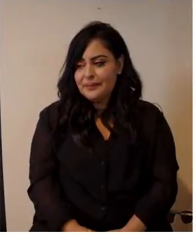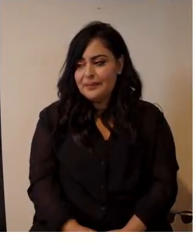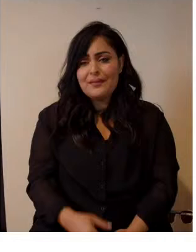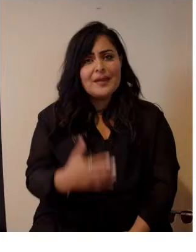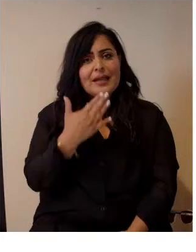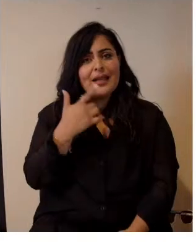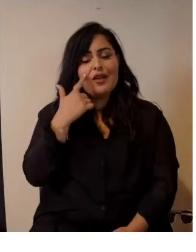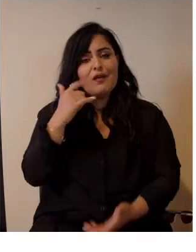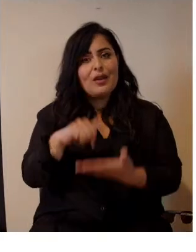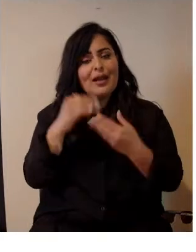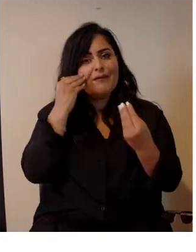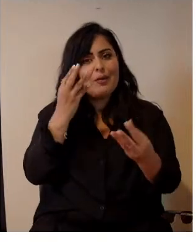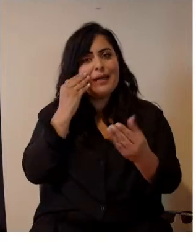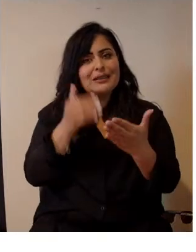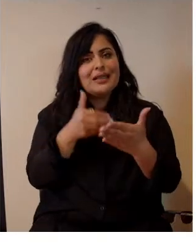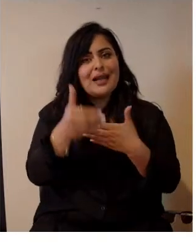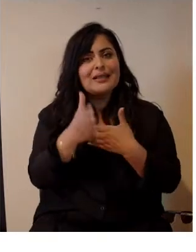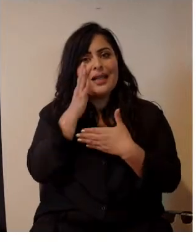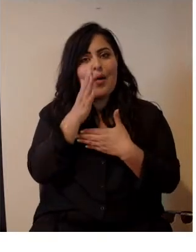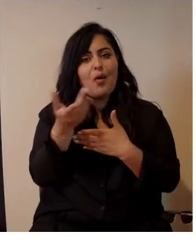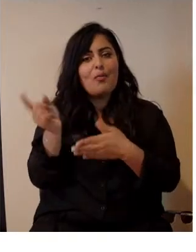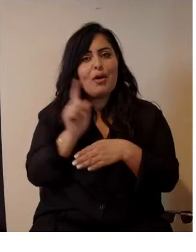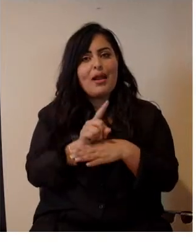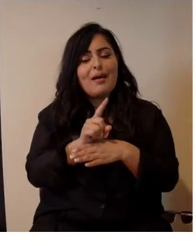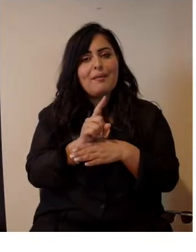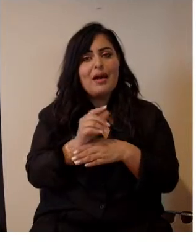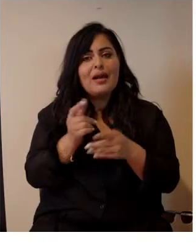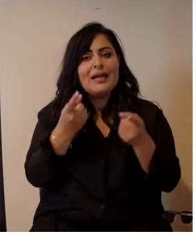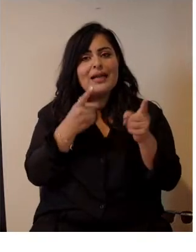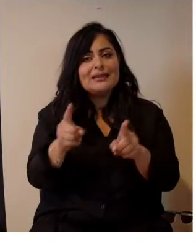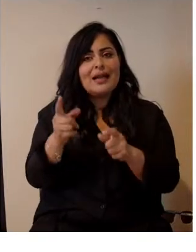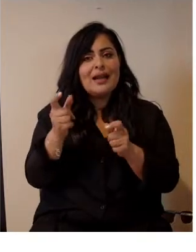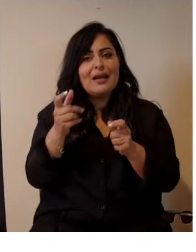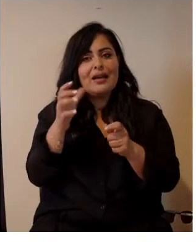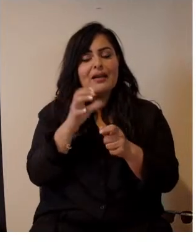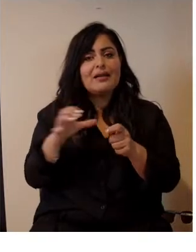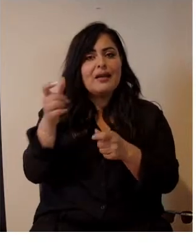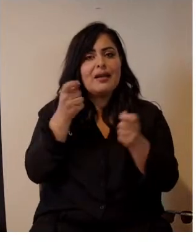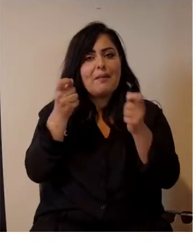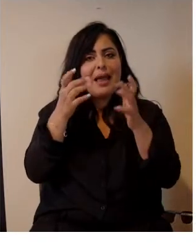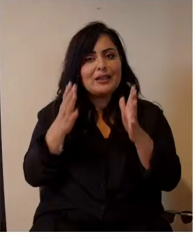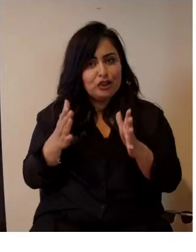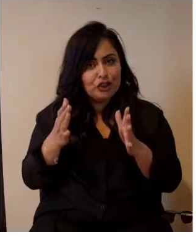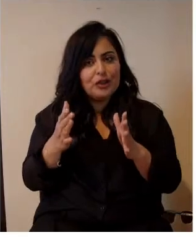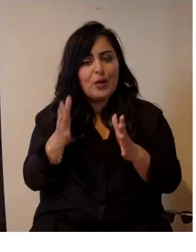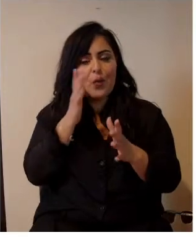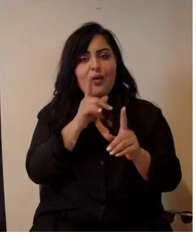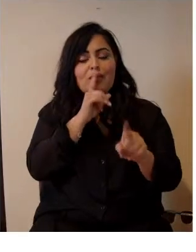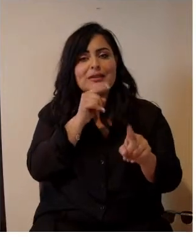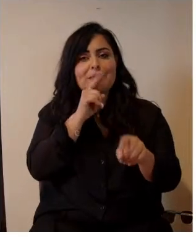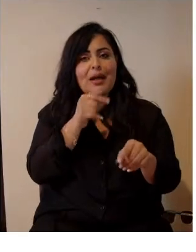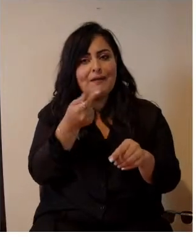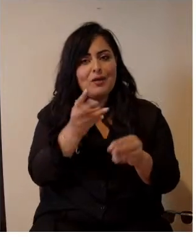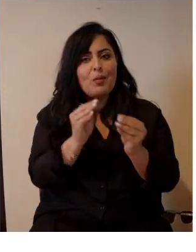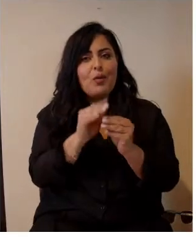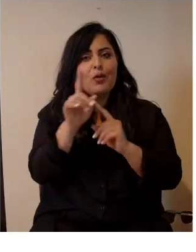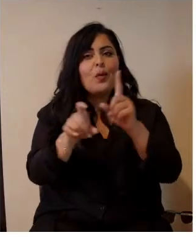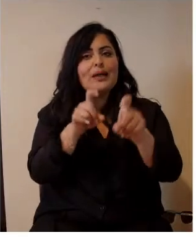Thank you for that information. Next, I'm going to bring up one of our incident commanders, Kevin Bohal, is going to respond to a couple questions that came up.